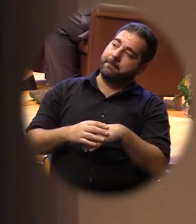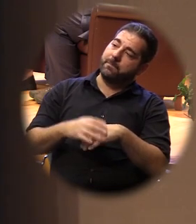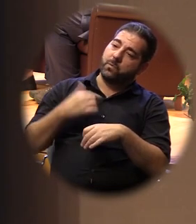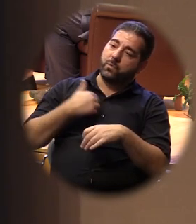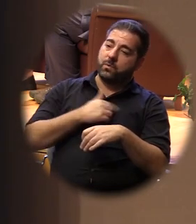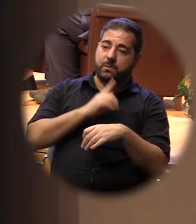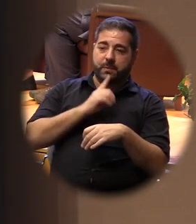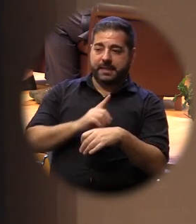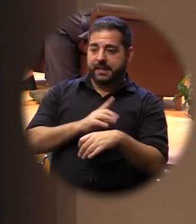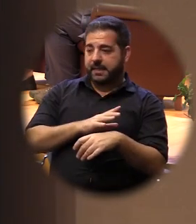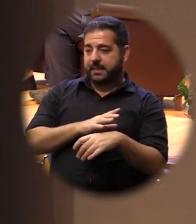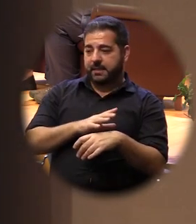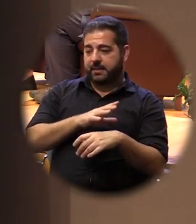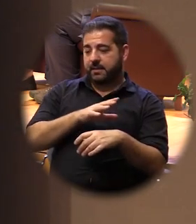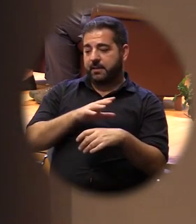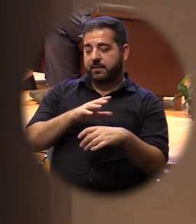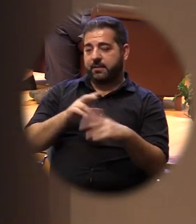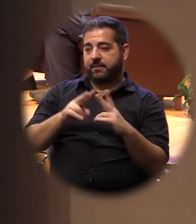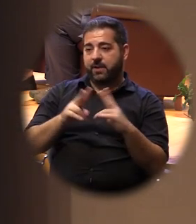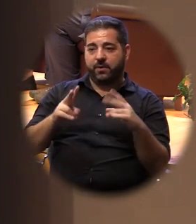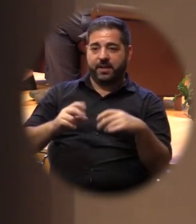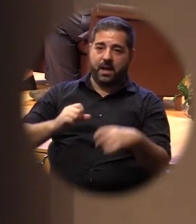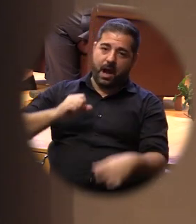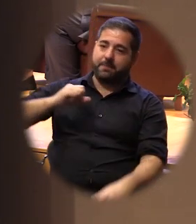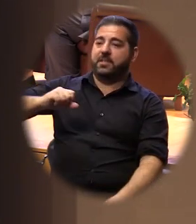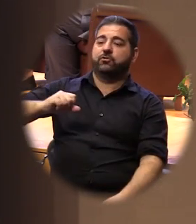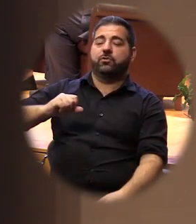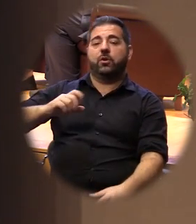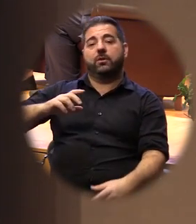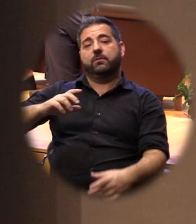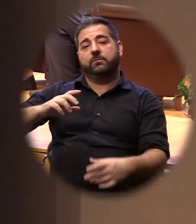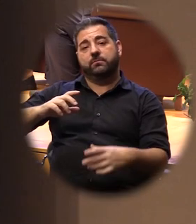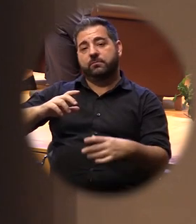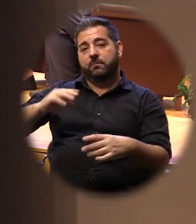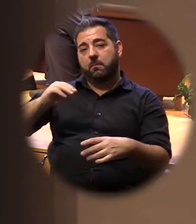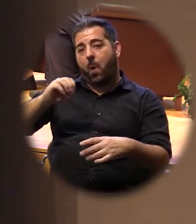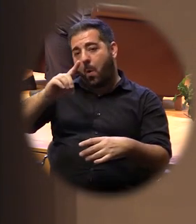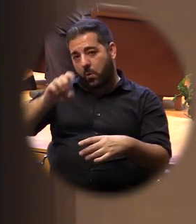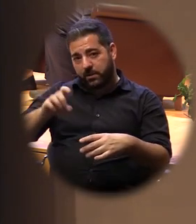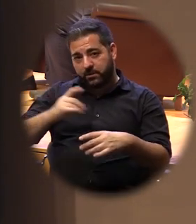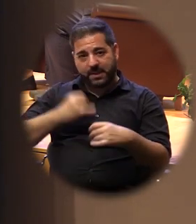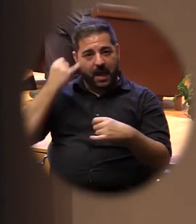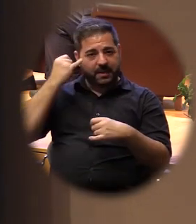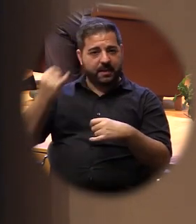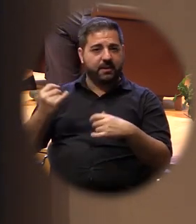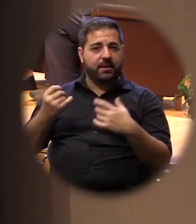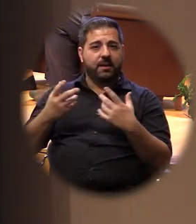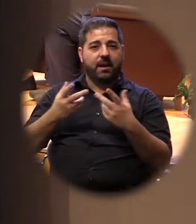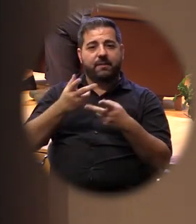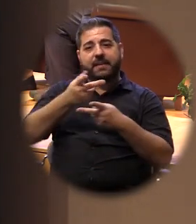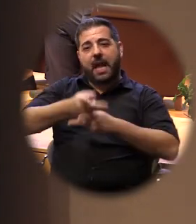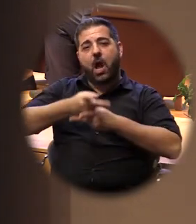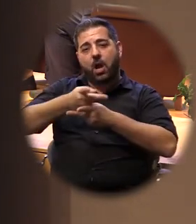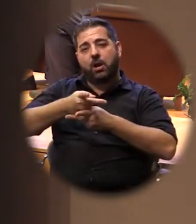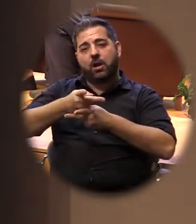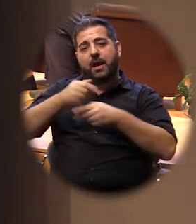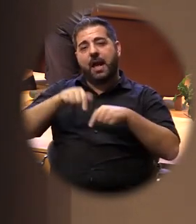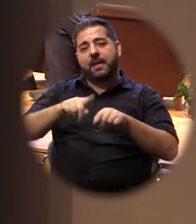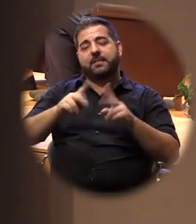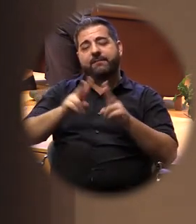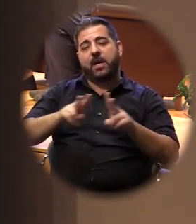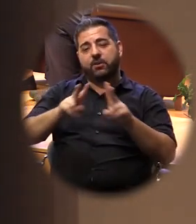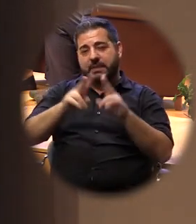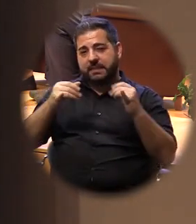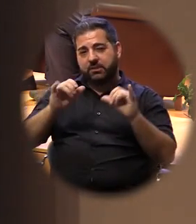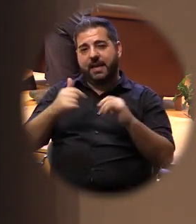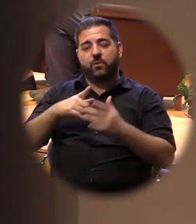we're really in this very oppositional mode. And so the very notion of caring as a value still carries with it